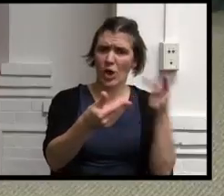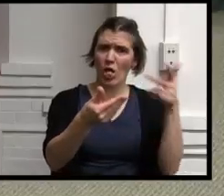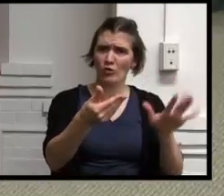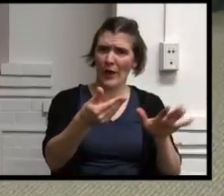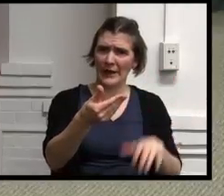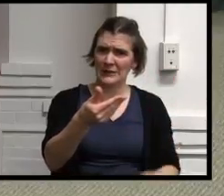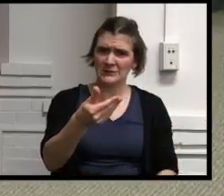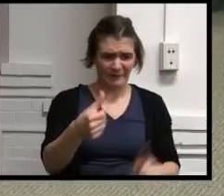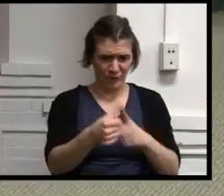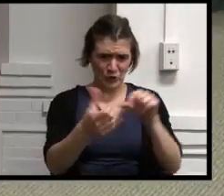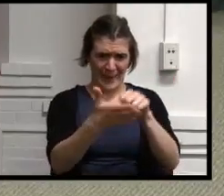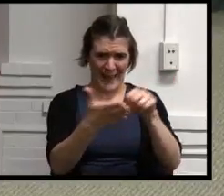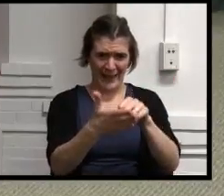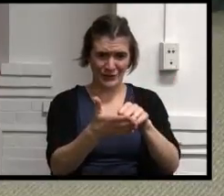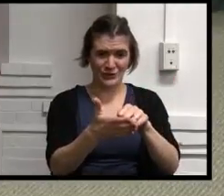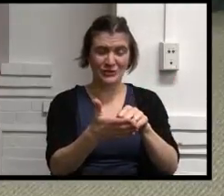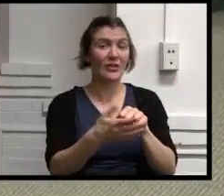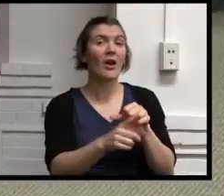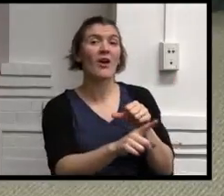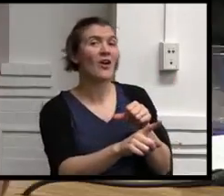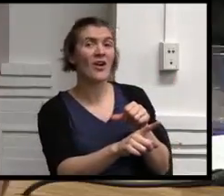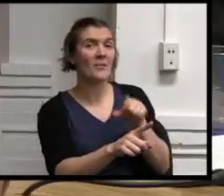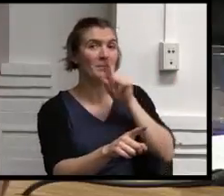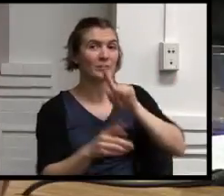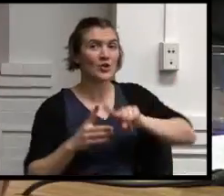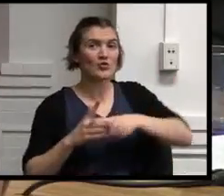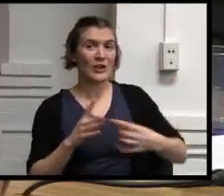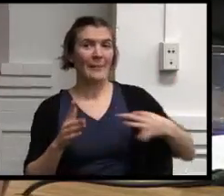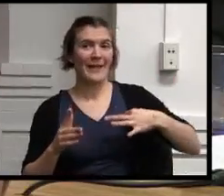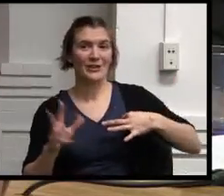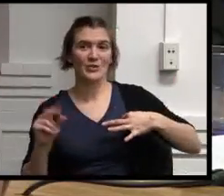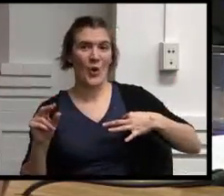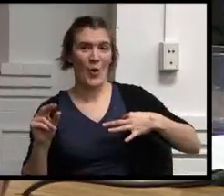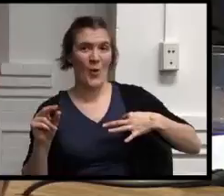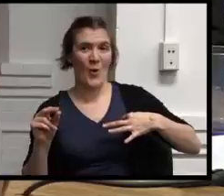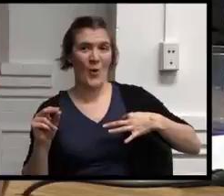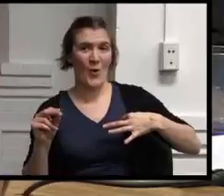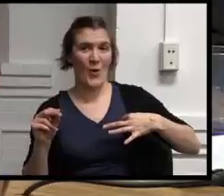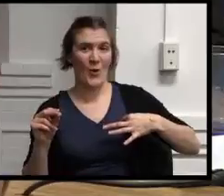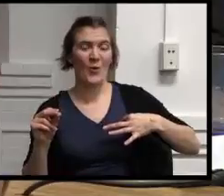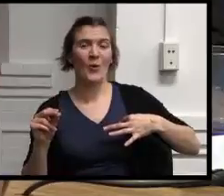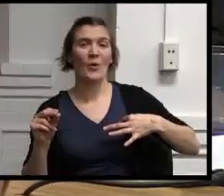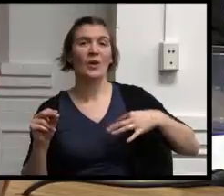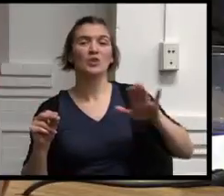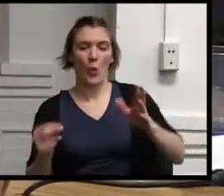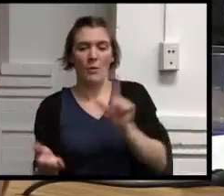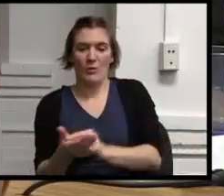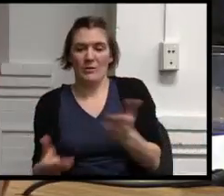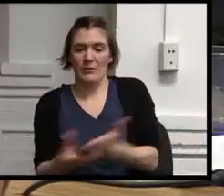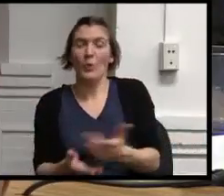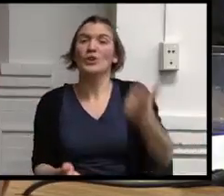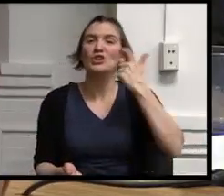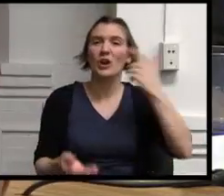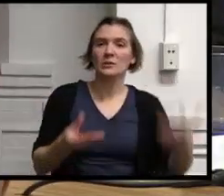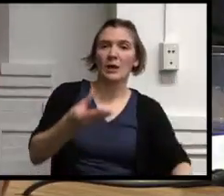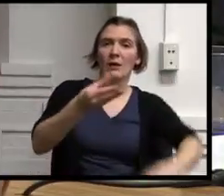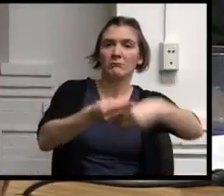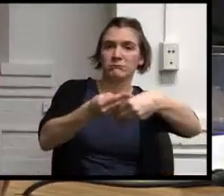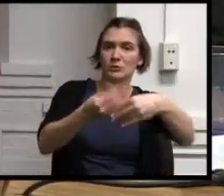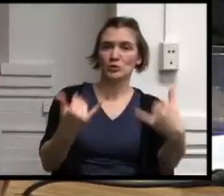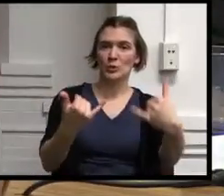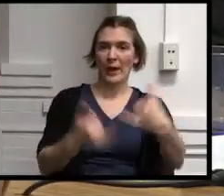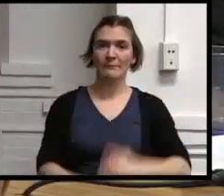That, first page. It was not in the original application as it was submitted in the notebooks, but you did receive that, an indication of that